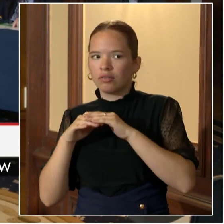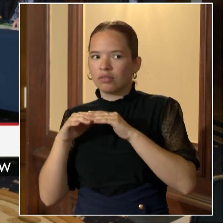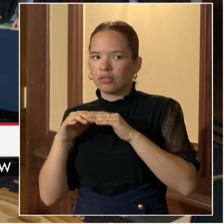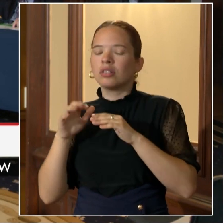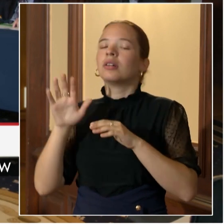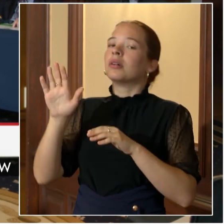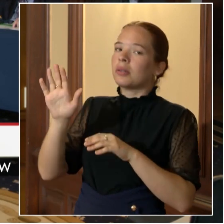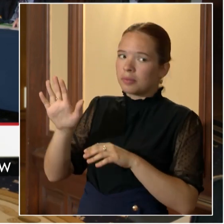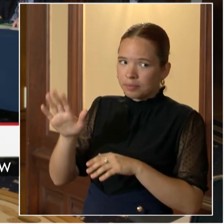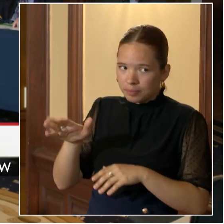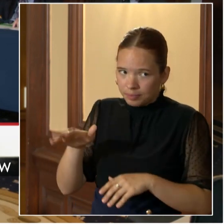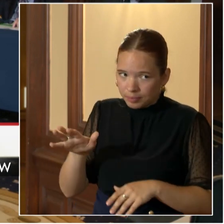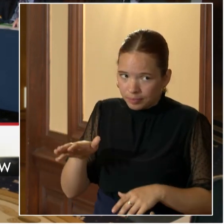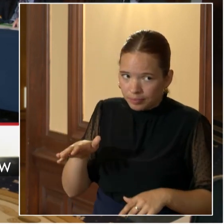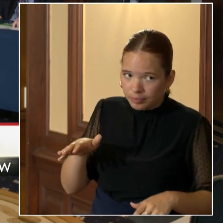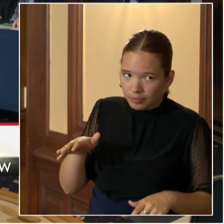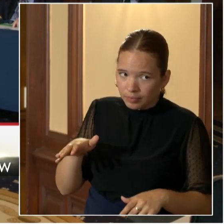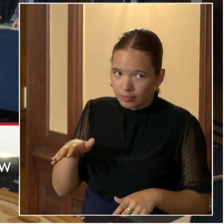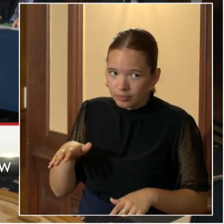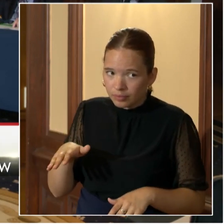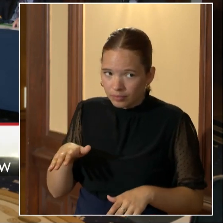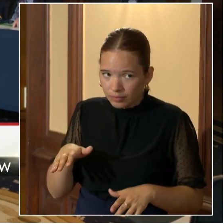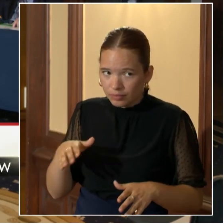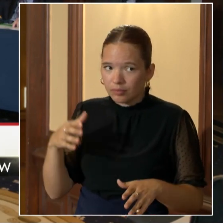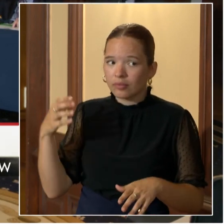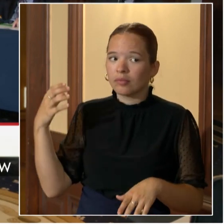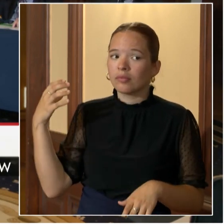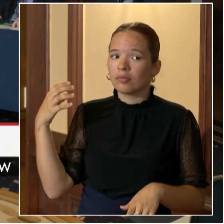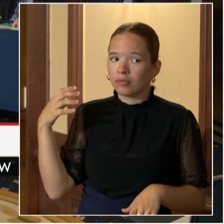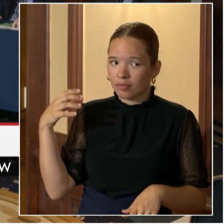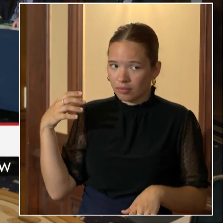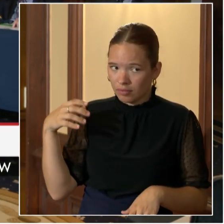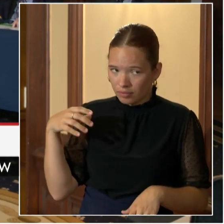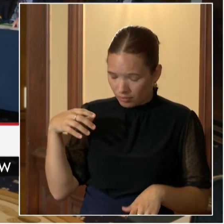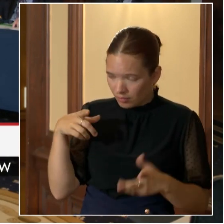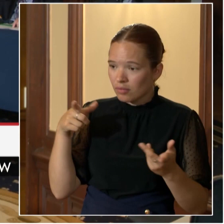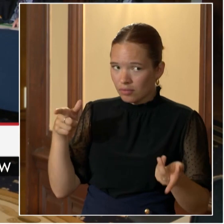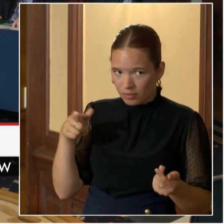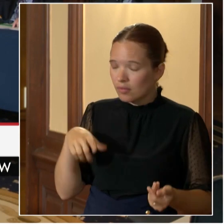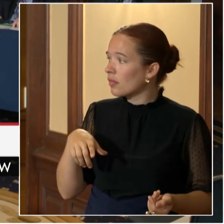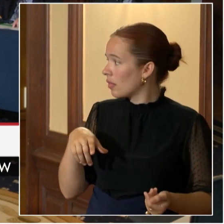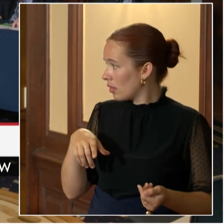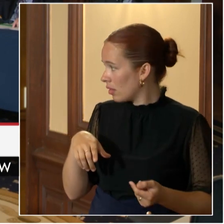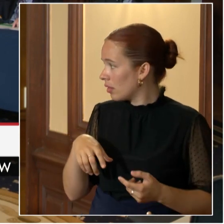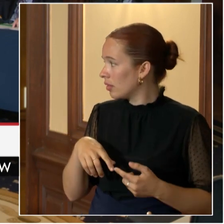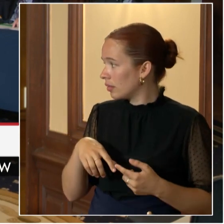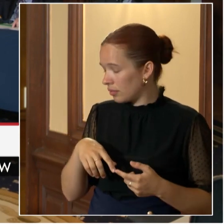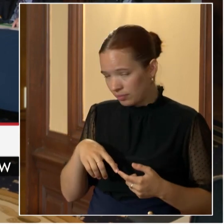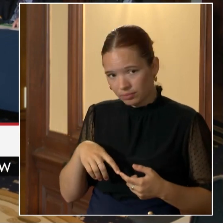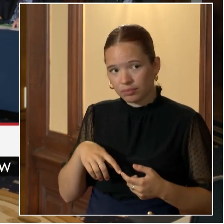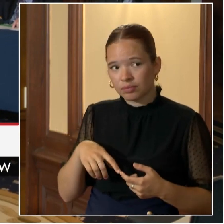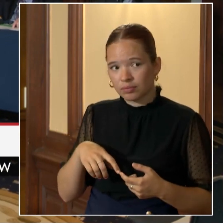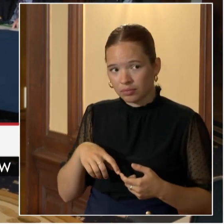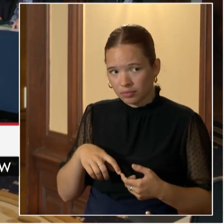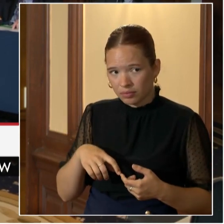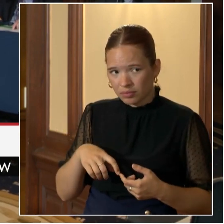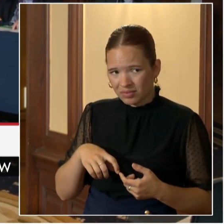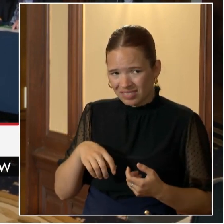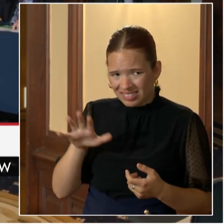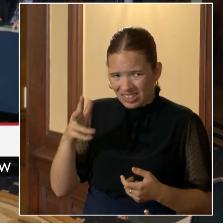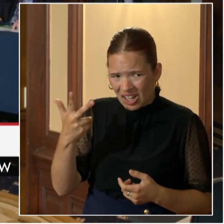Chairman Mendelson. So I had a couple of questions. First, I guess to Senator Strauss. There are 3 FTEs?